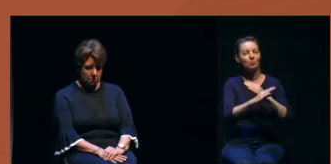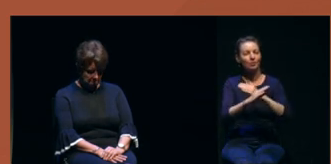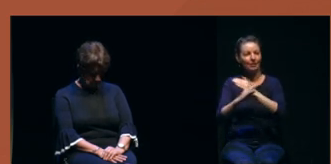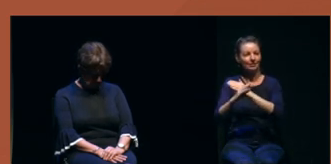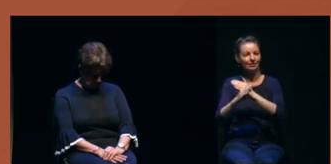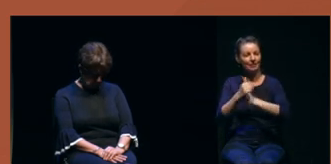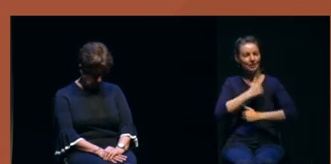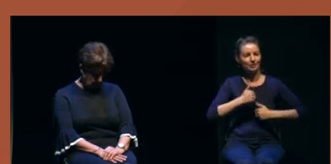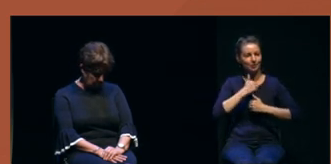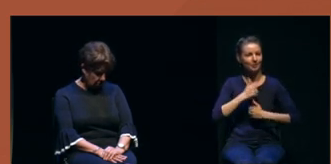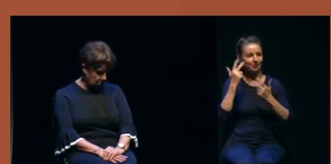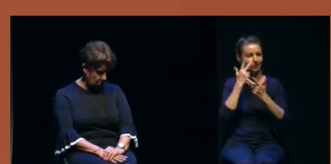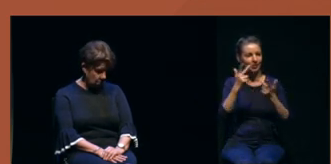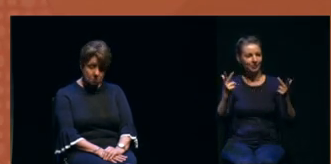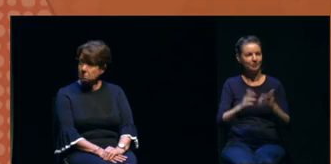the show.